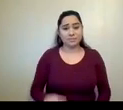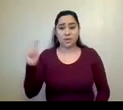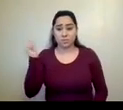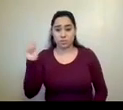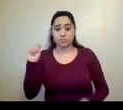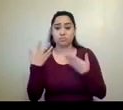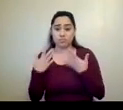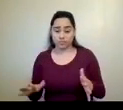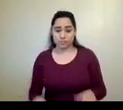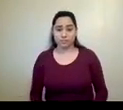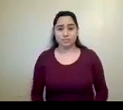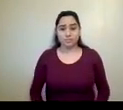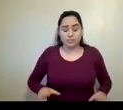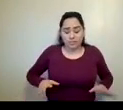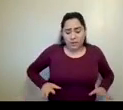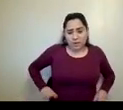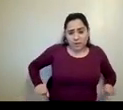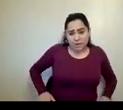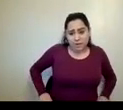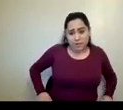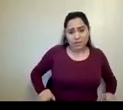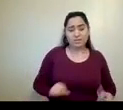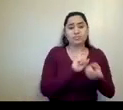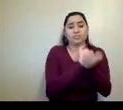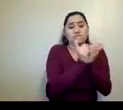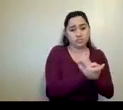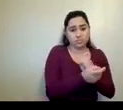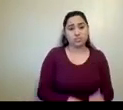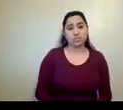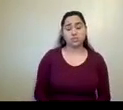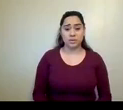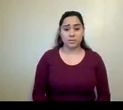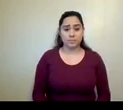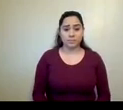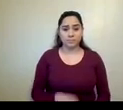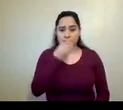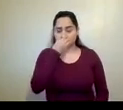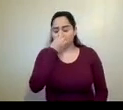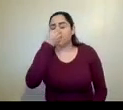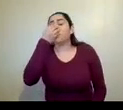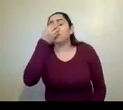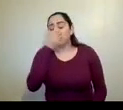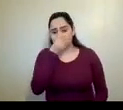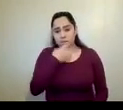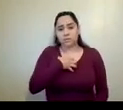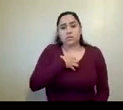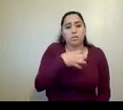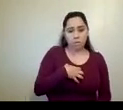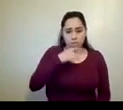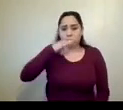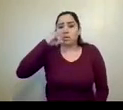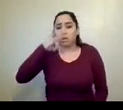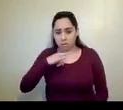after changing diapers or cleaning up a child who has used the toilet, after blowing your nose, coughing, or